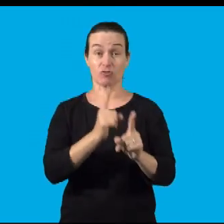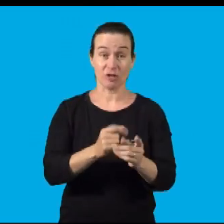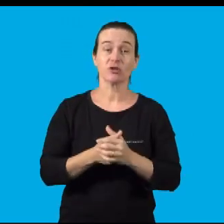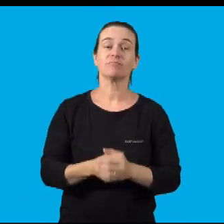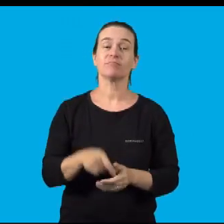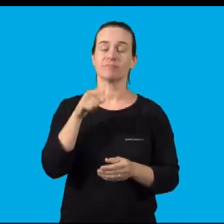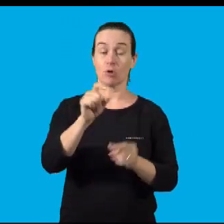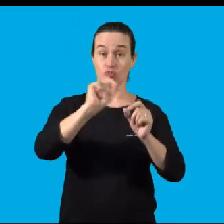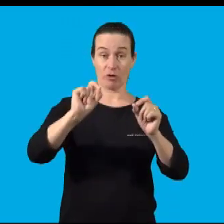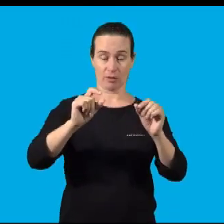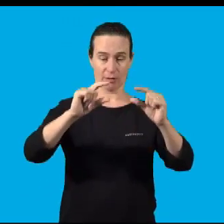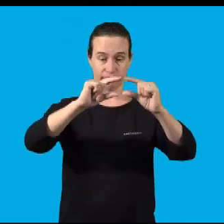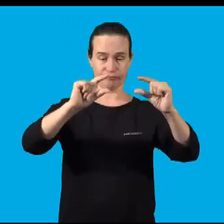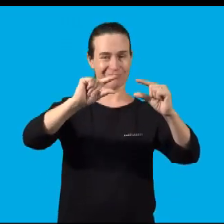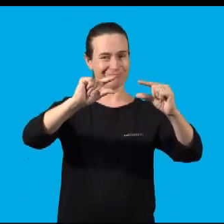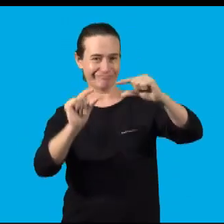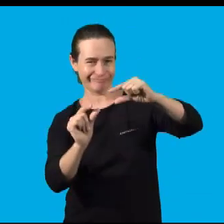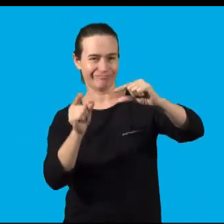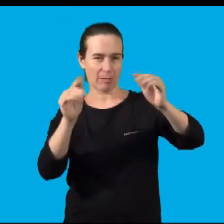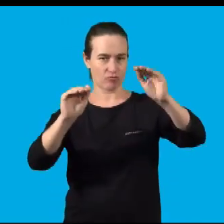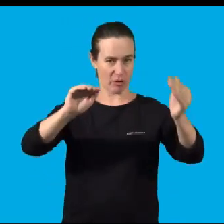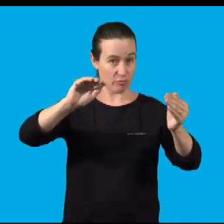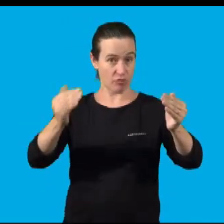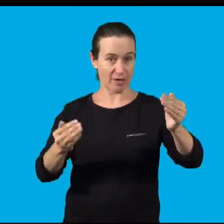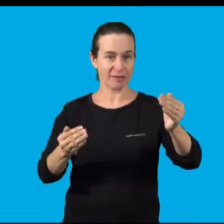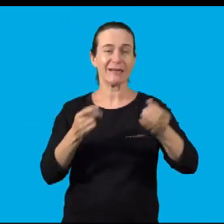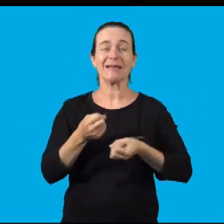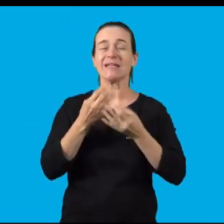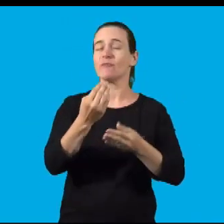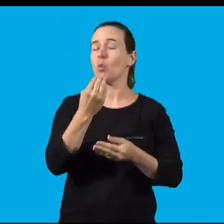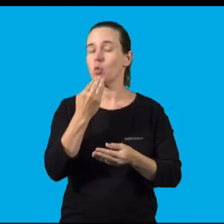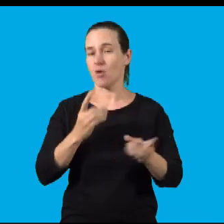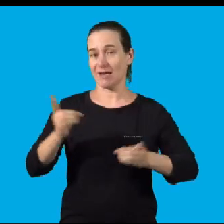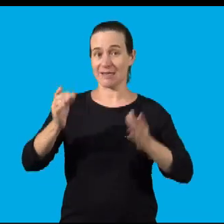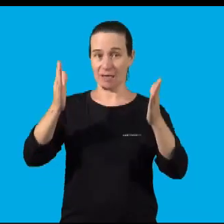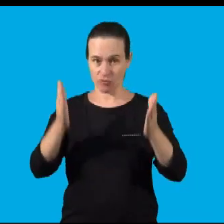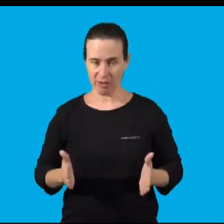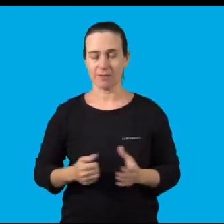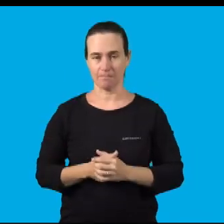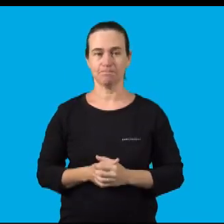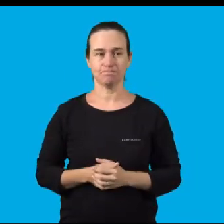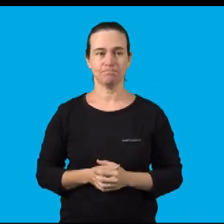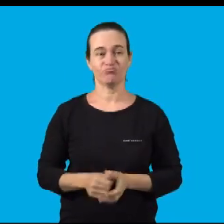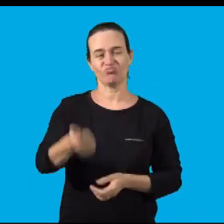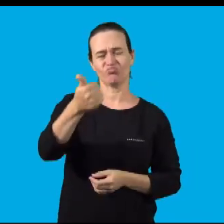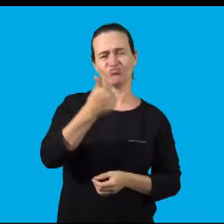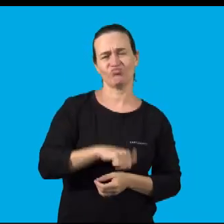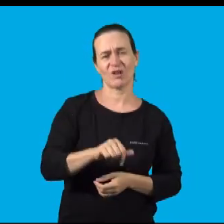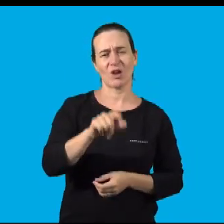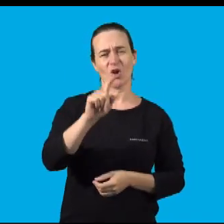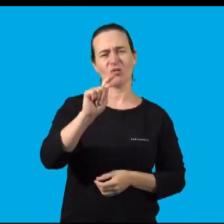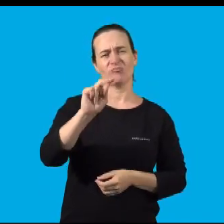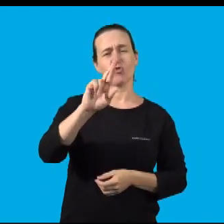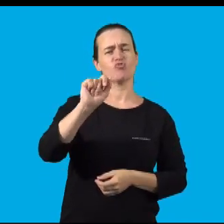generally written in italics and enclosed in brackets. These are usually given by the director in a stage production. A tragic